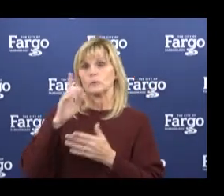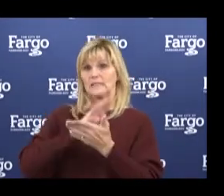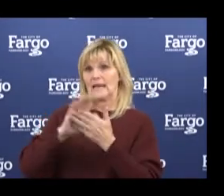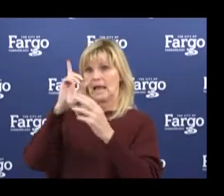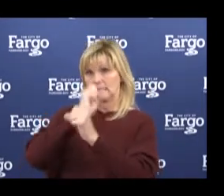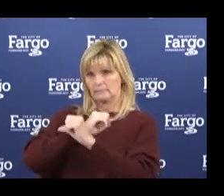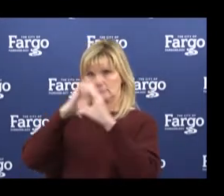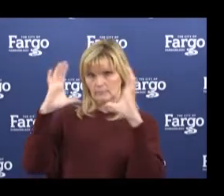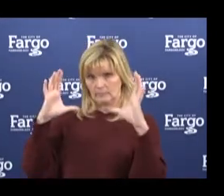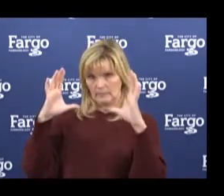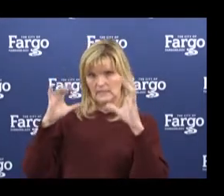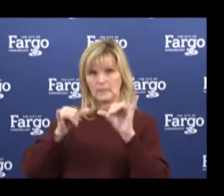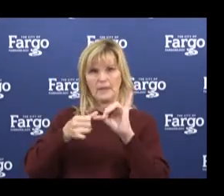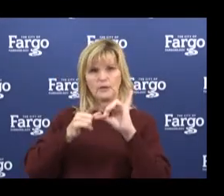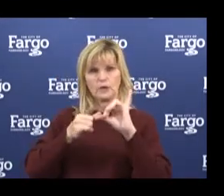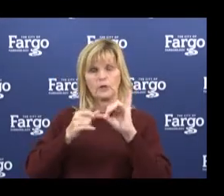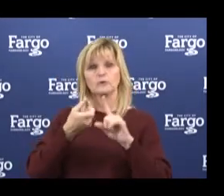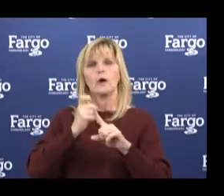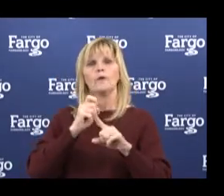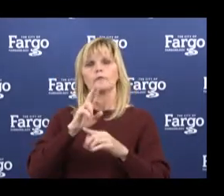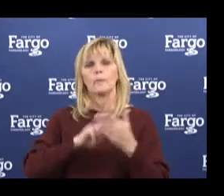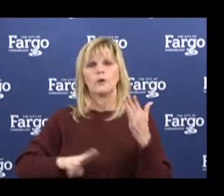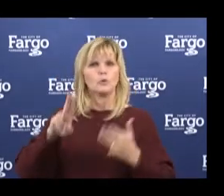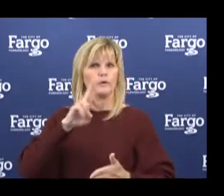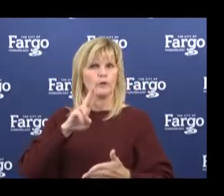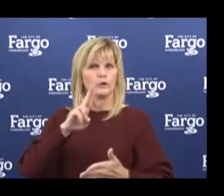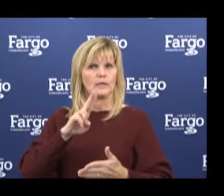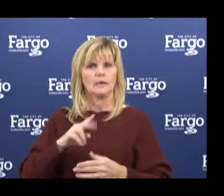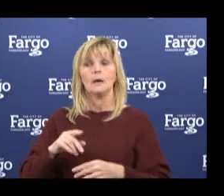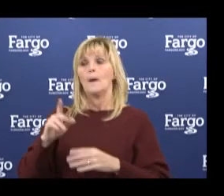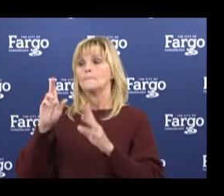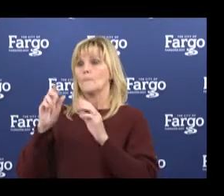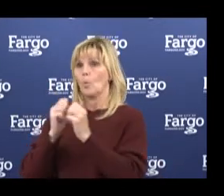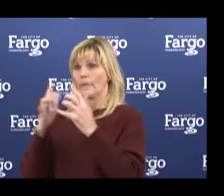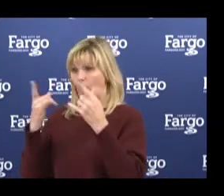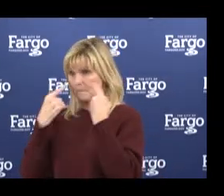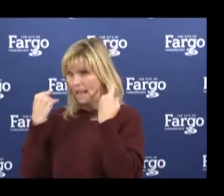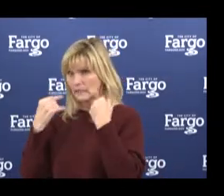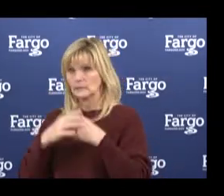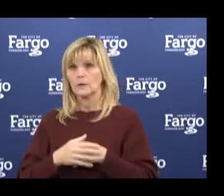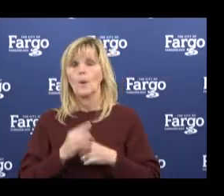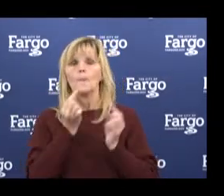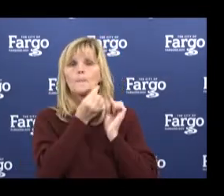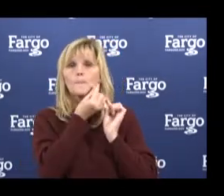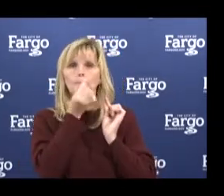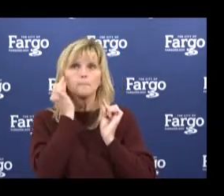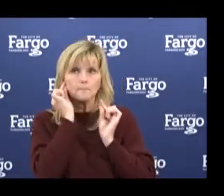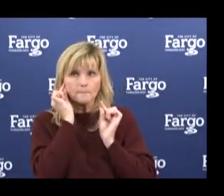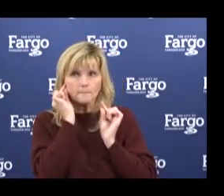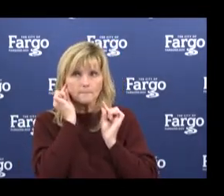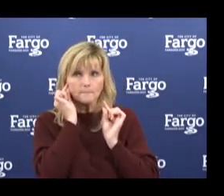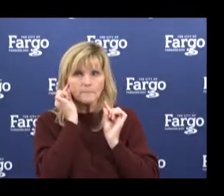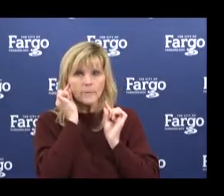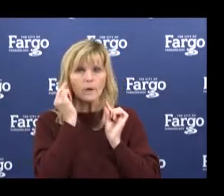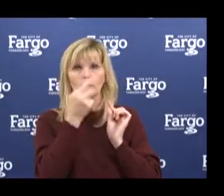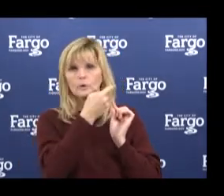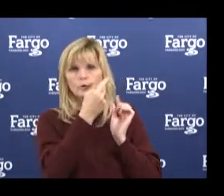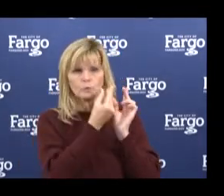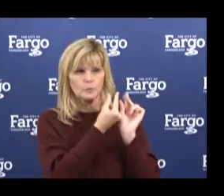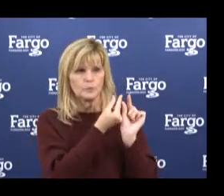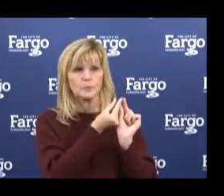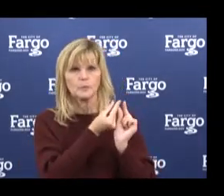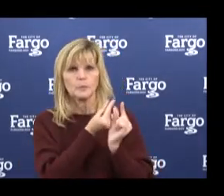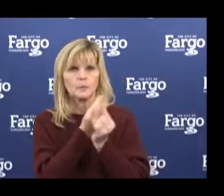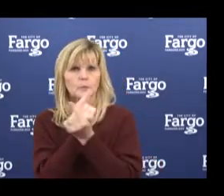visualization from some engineers at a university that looked at a person wearing no mask, or a 1-layer cloth mask in the upper right, or a 2-layer